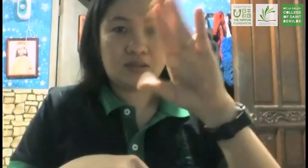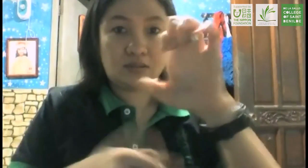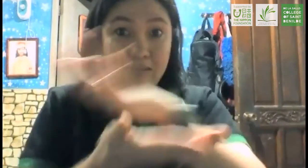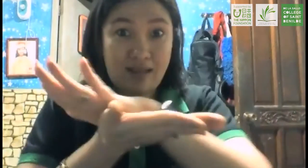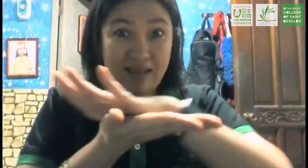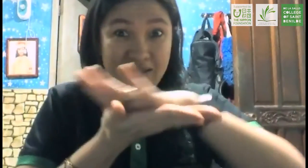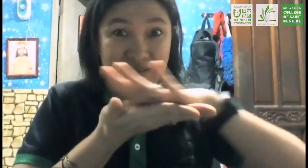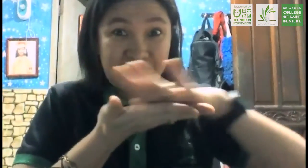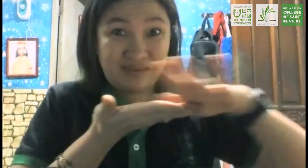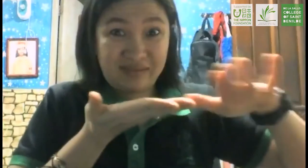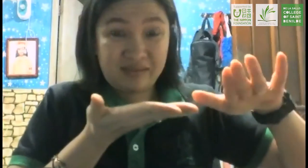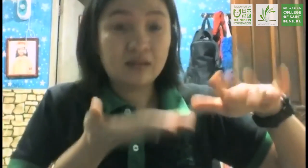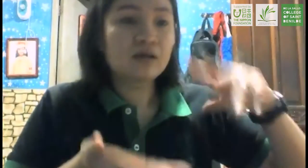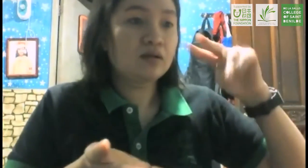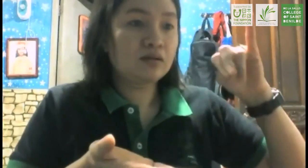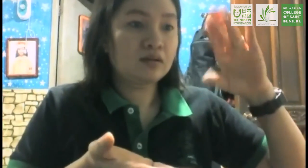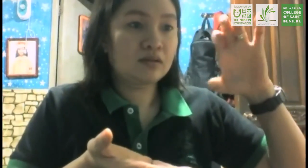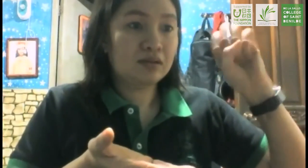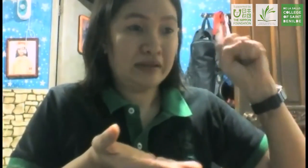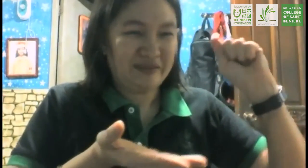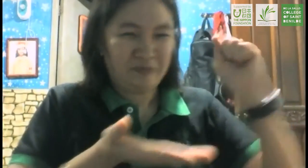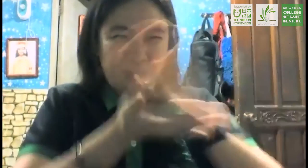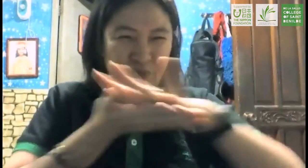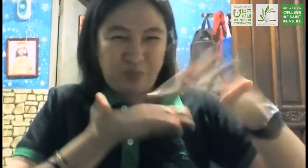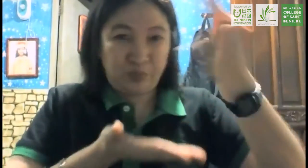sign for est, nice est.